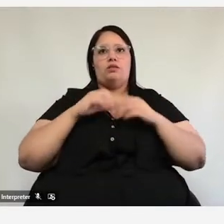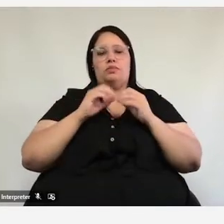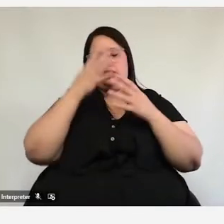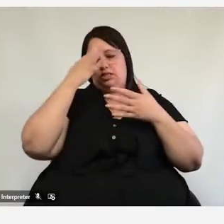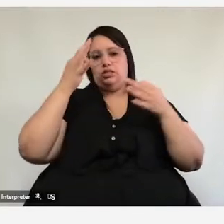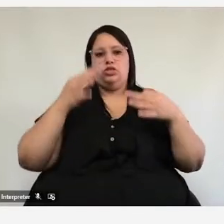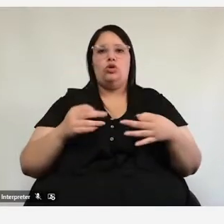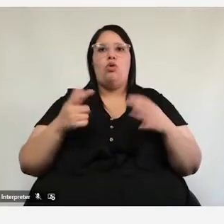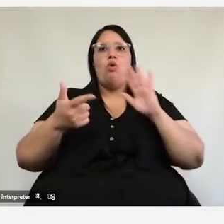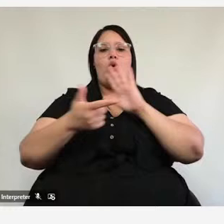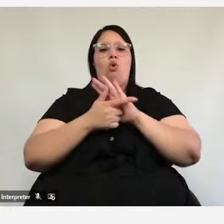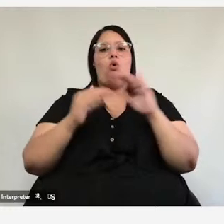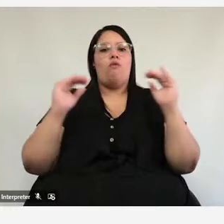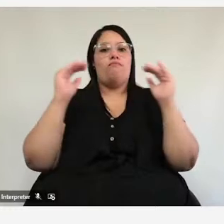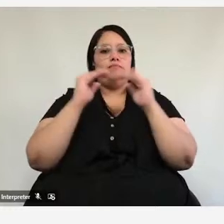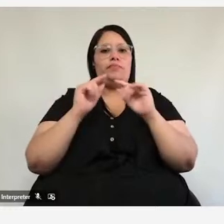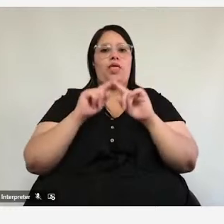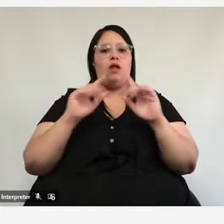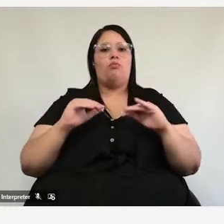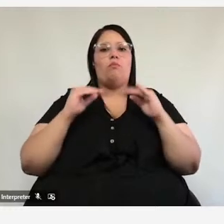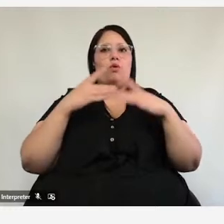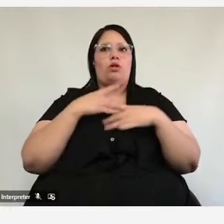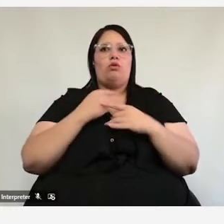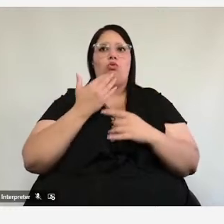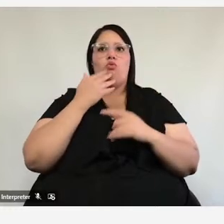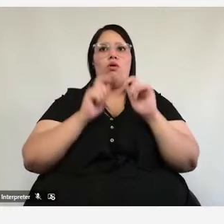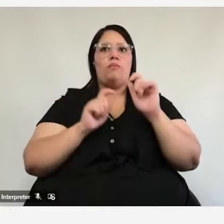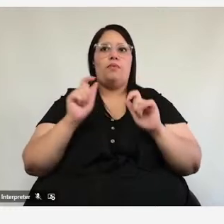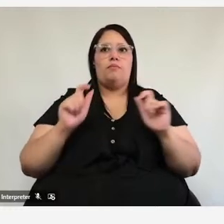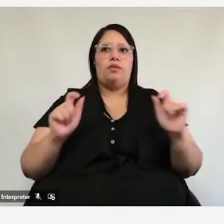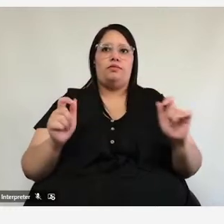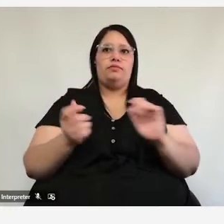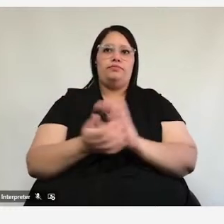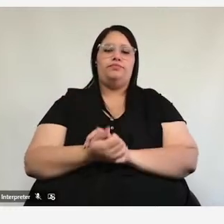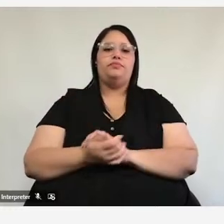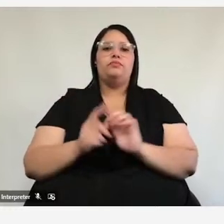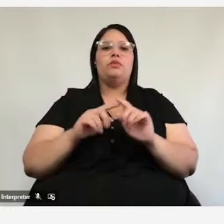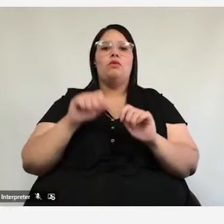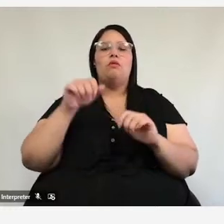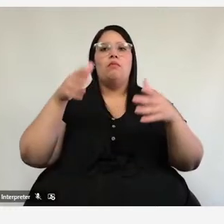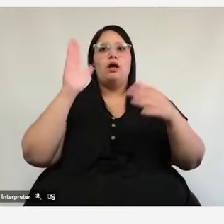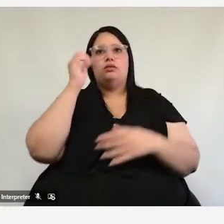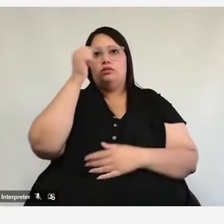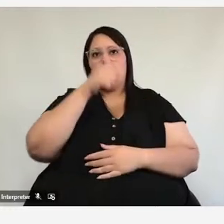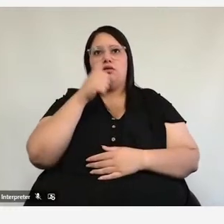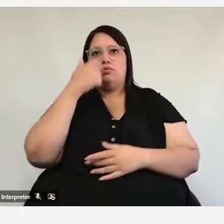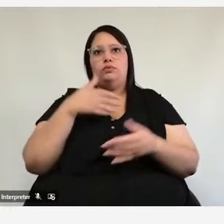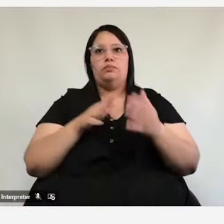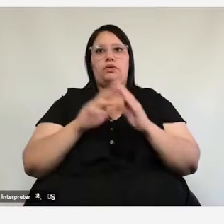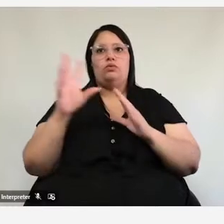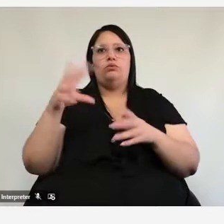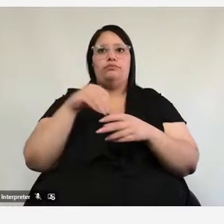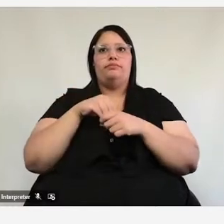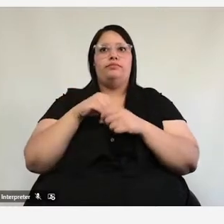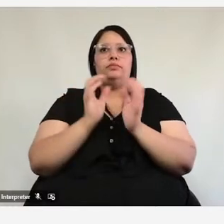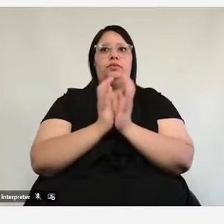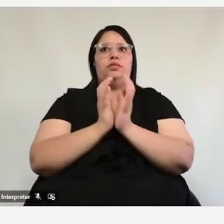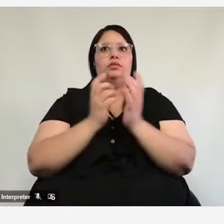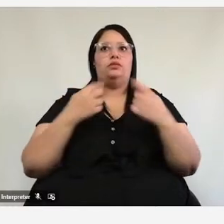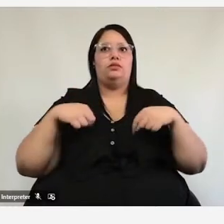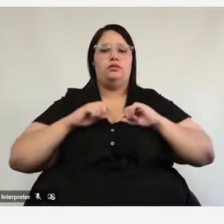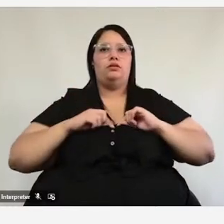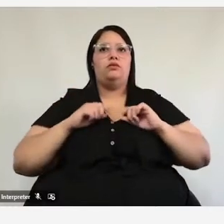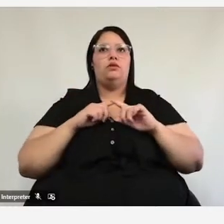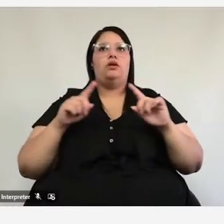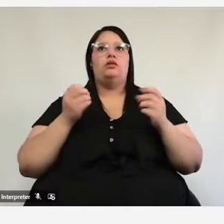be just and that will promote the interests of the people. Almagtige God, ons bid dat u gedurende ons vergaderings ons die nodige